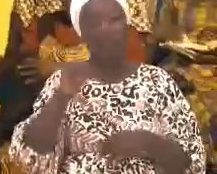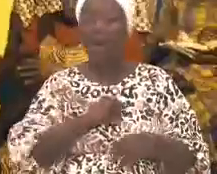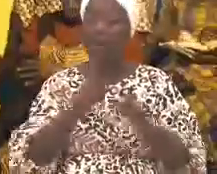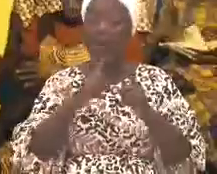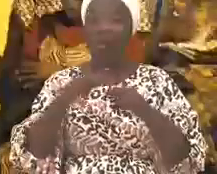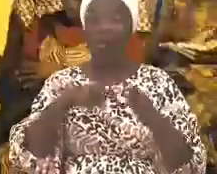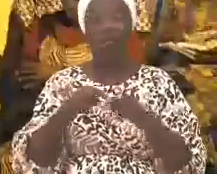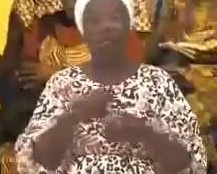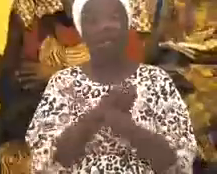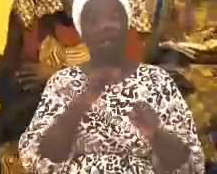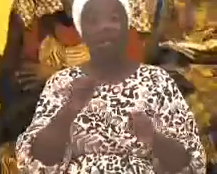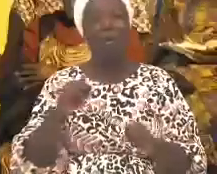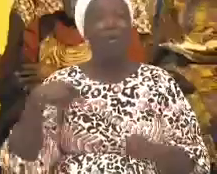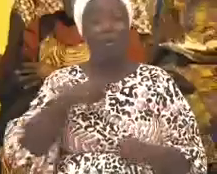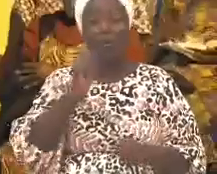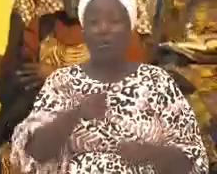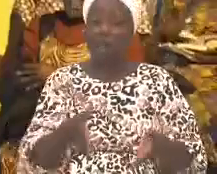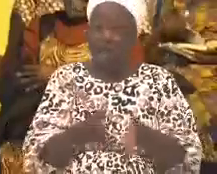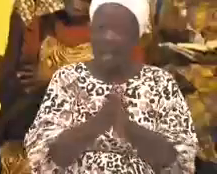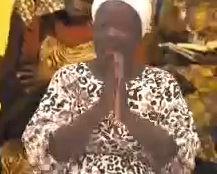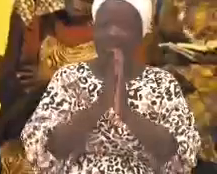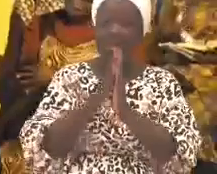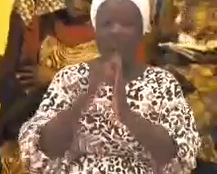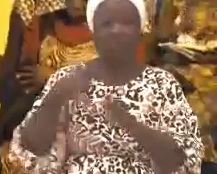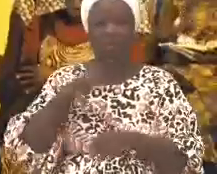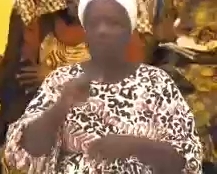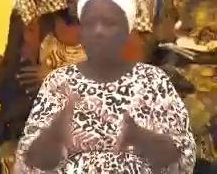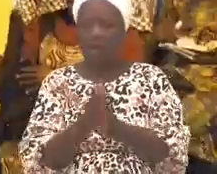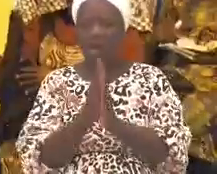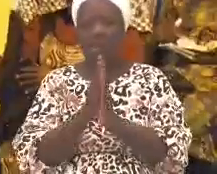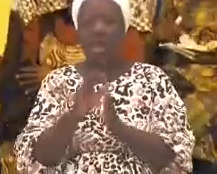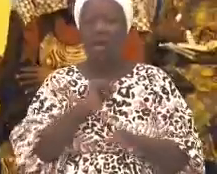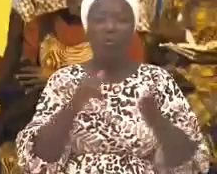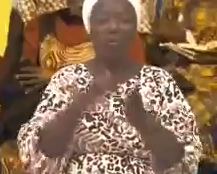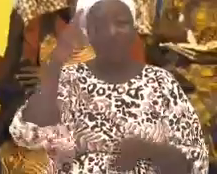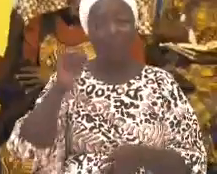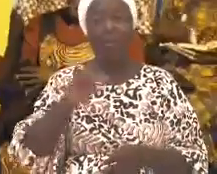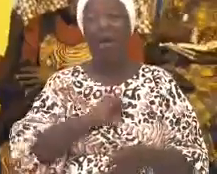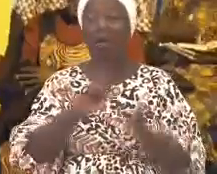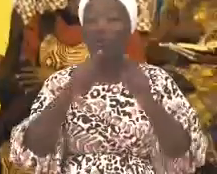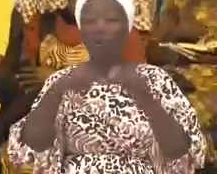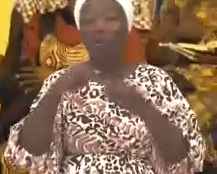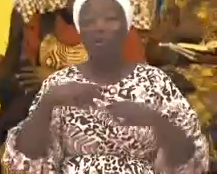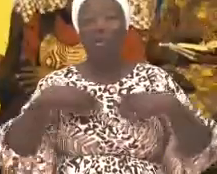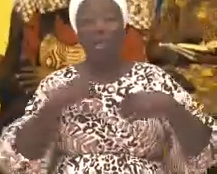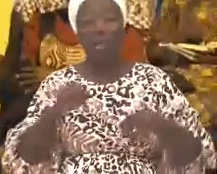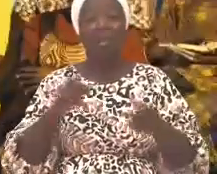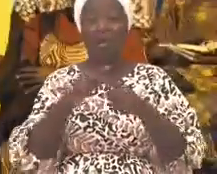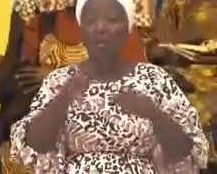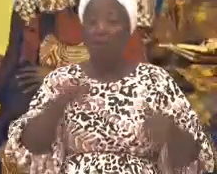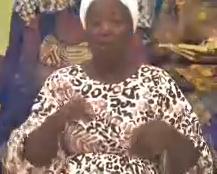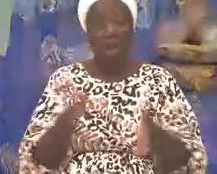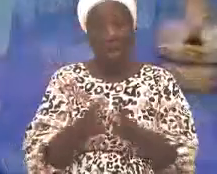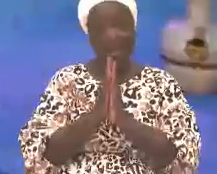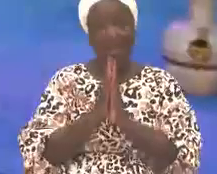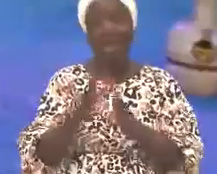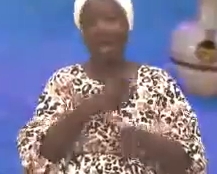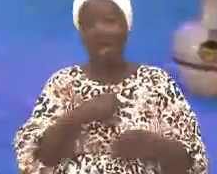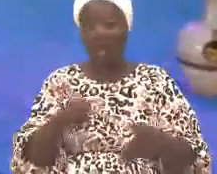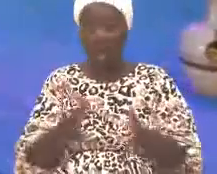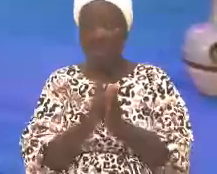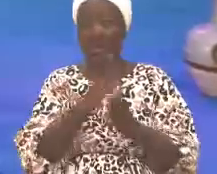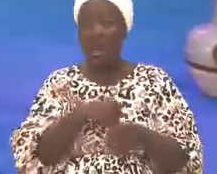must inquire, they must ask, I'll do it for them. I talk about healing, they must inquire and ask and